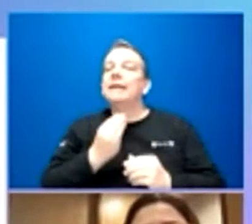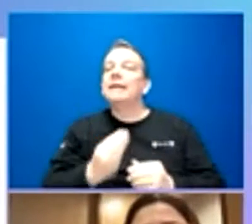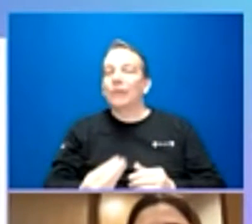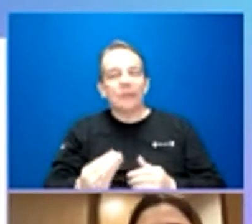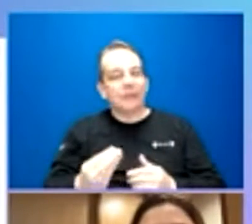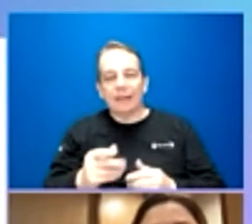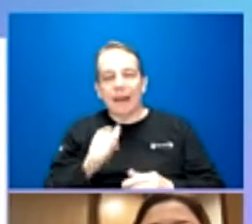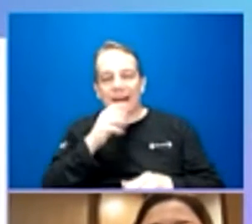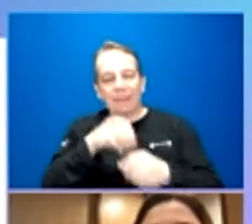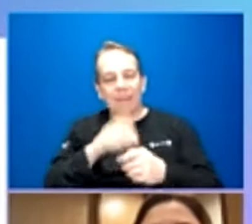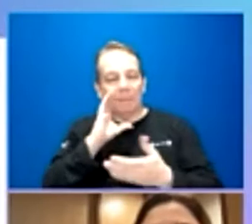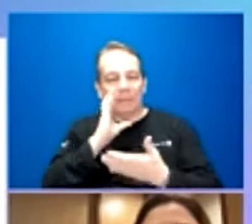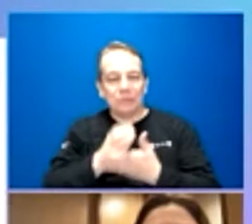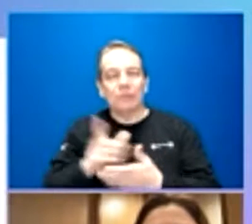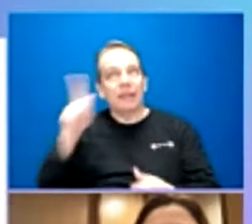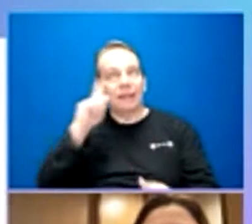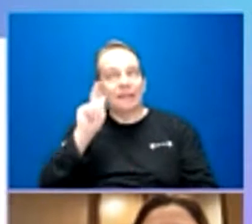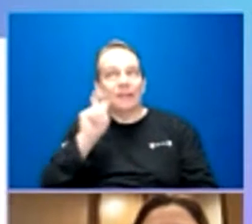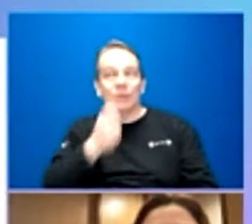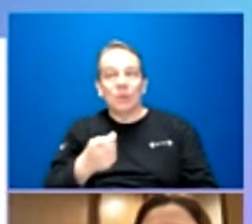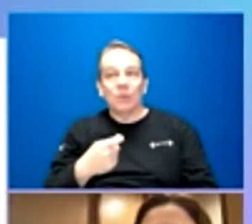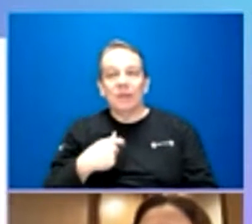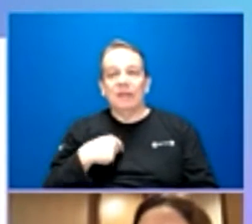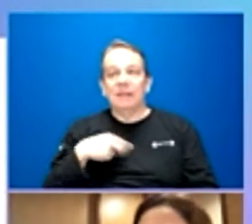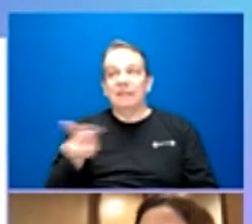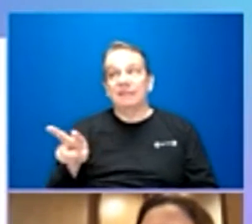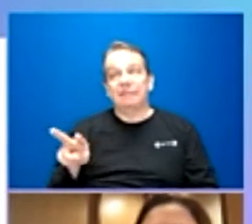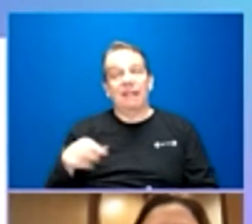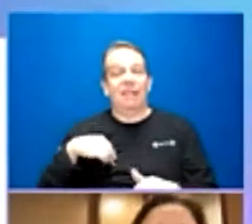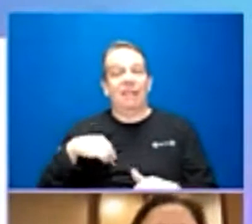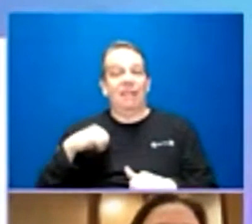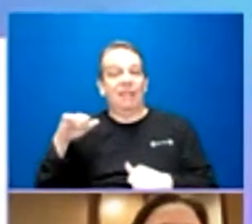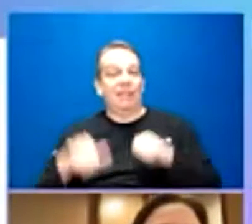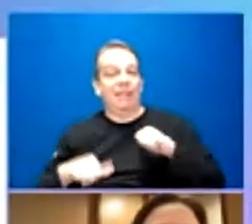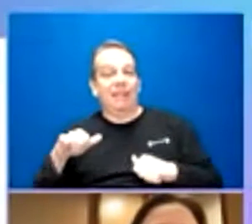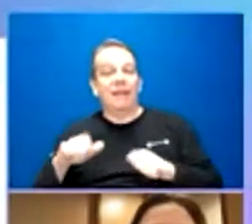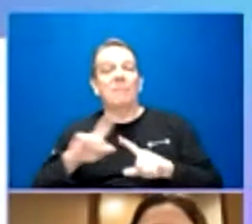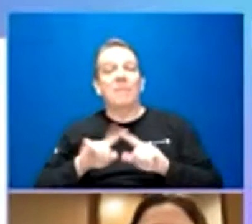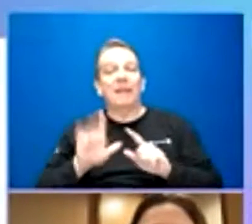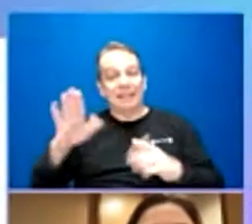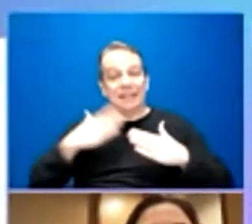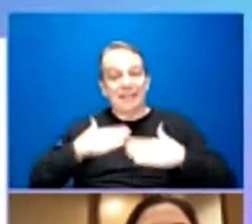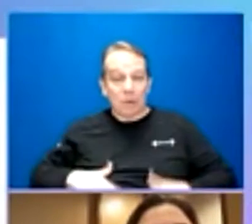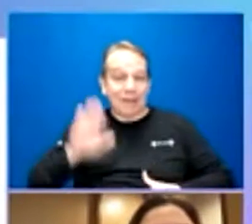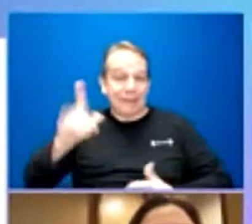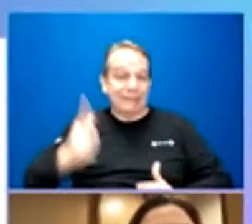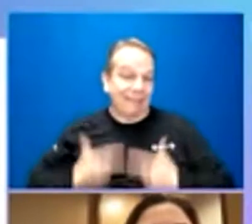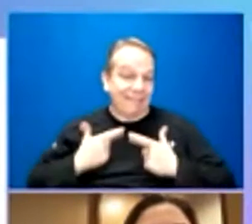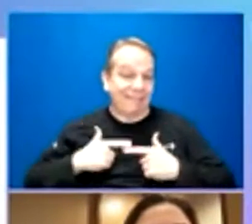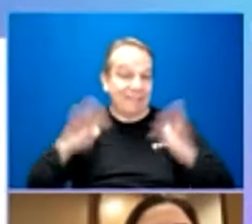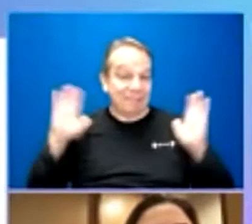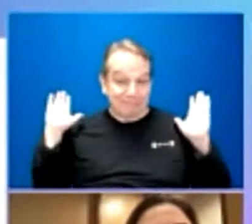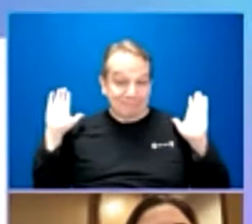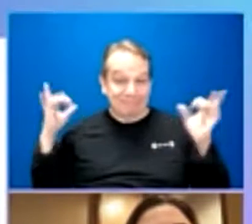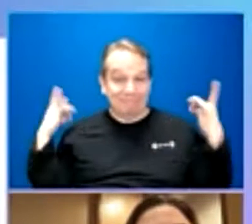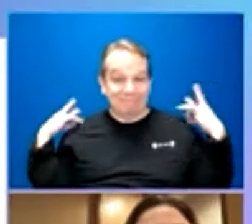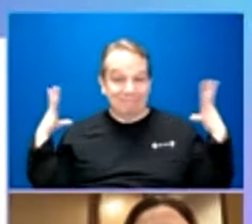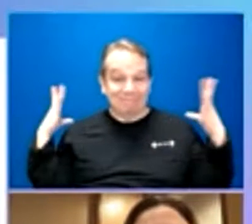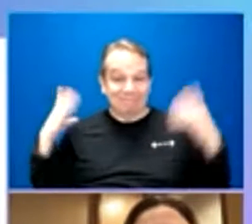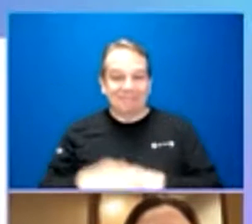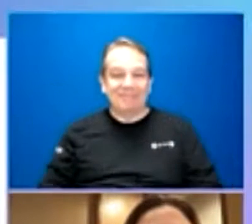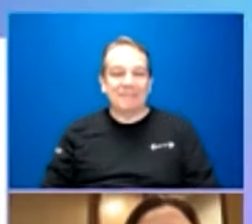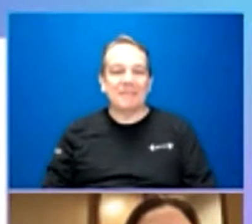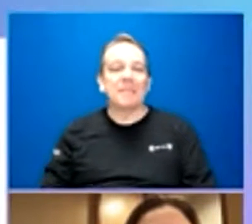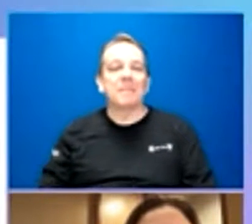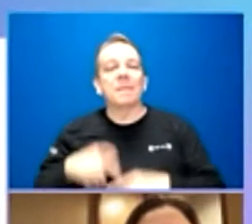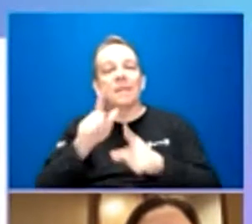but he thinks it's quite cool. I am still unsure, but hey, his body, his life. So as well